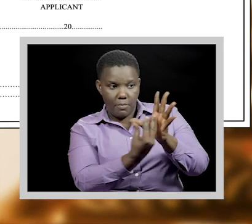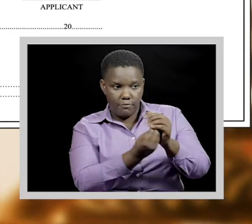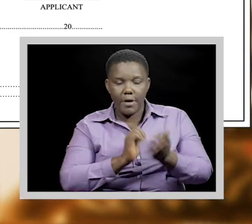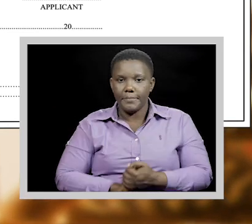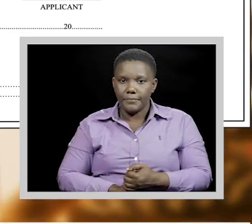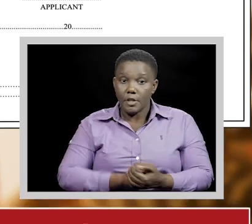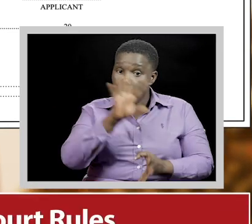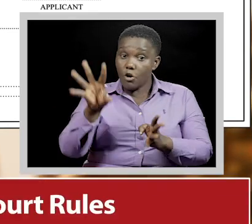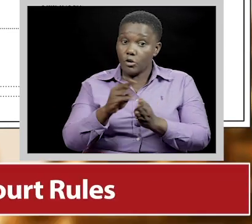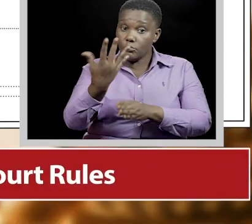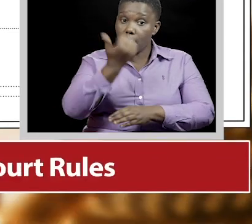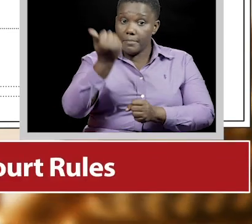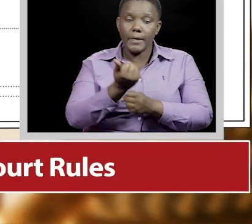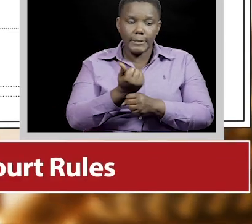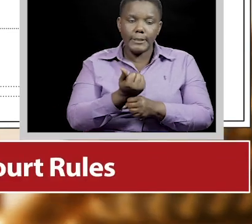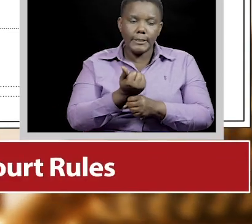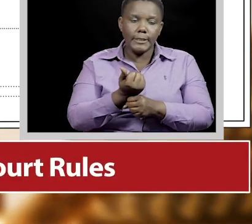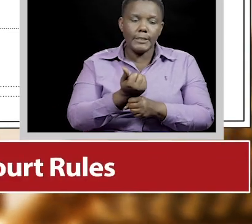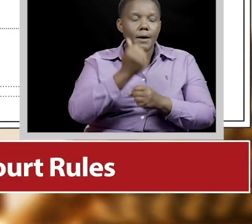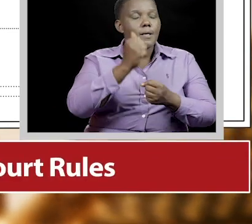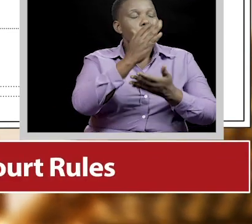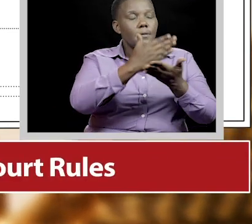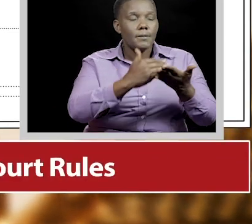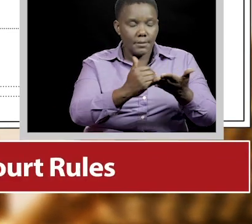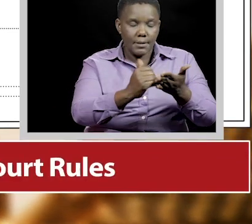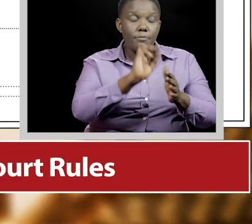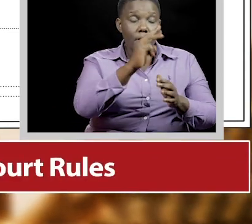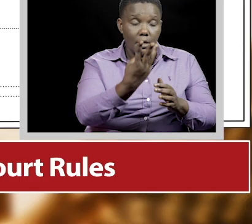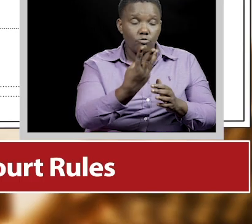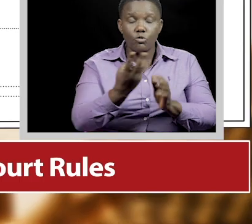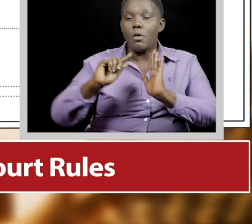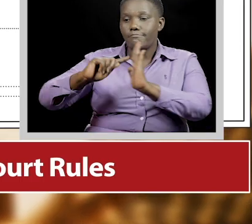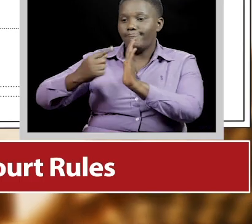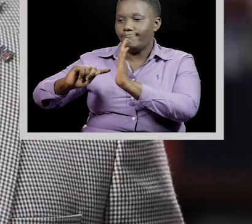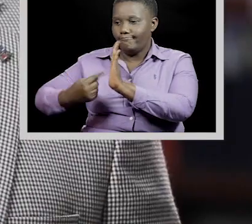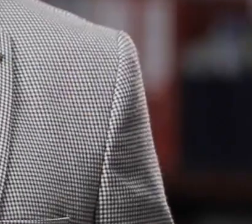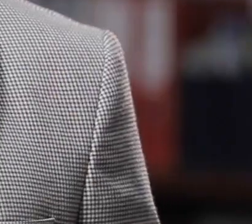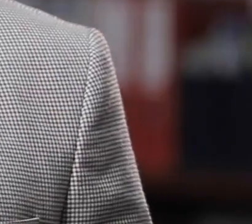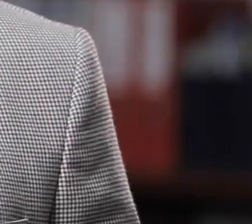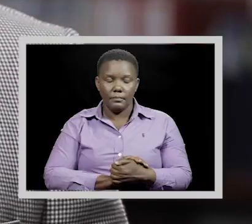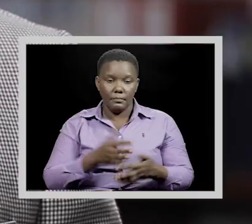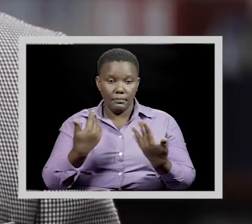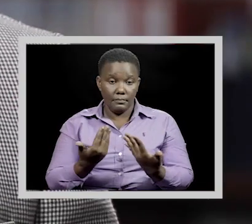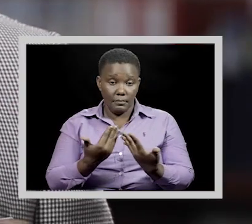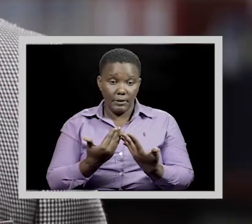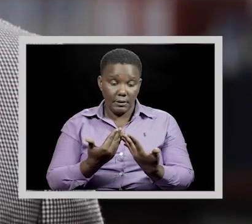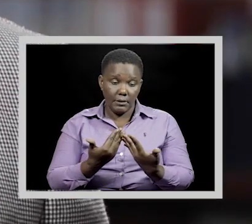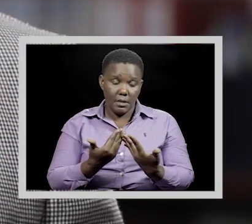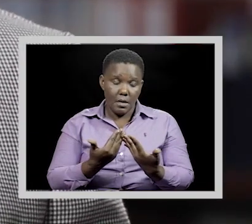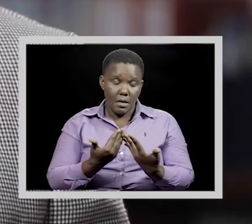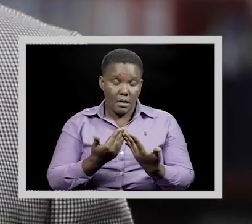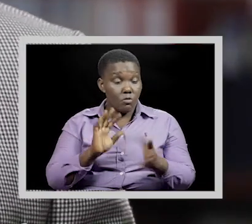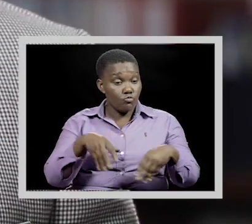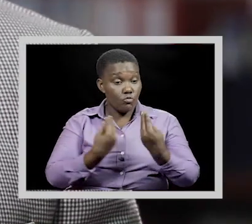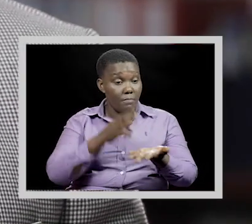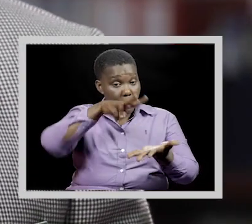respectively. These forms are available in the third schedule of the juvenile court rules. And upon making a finding